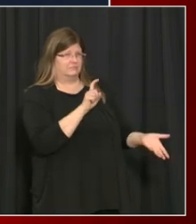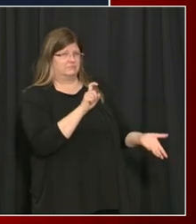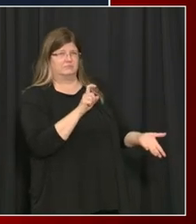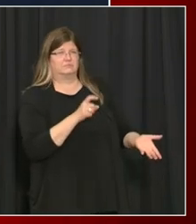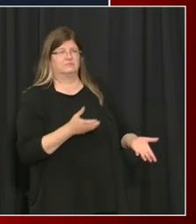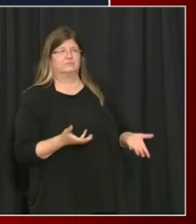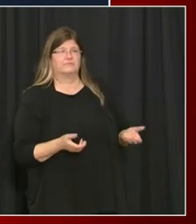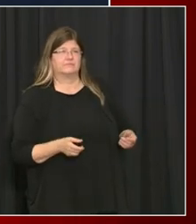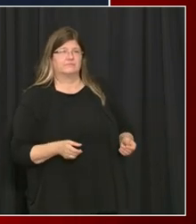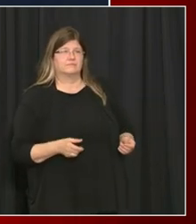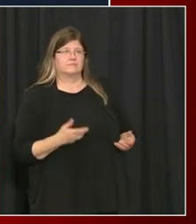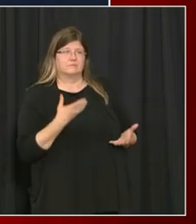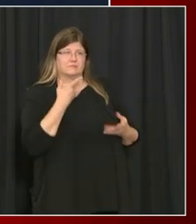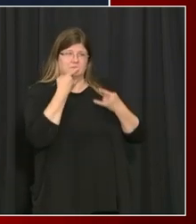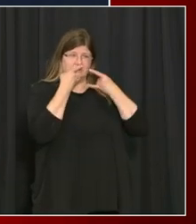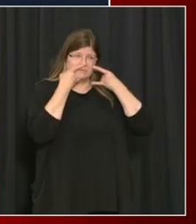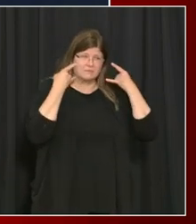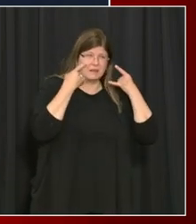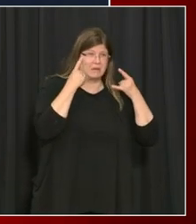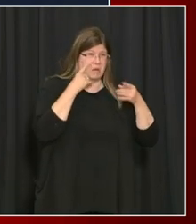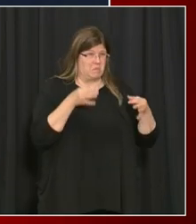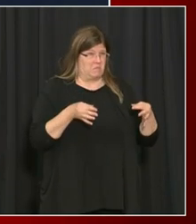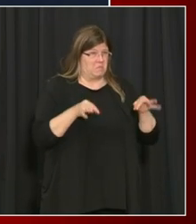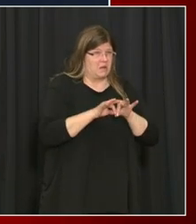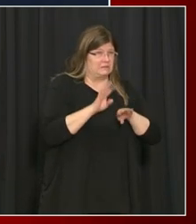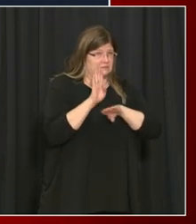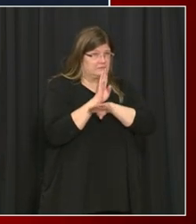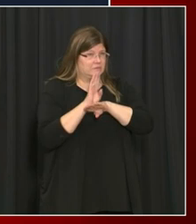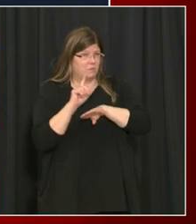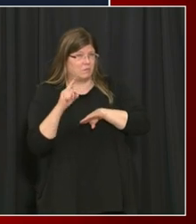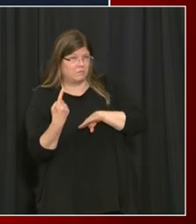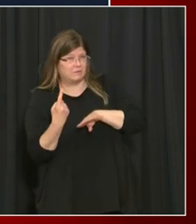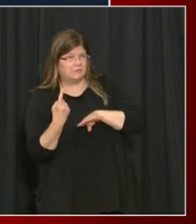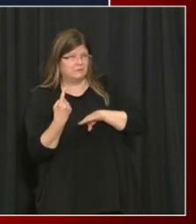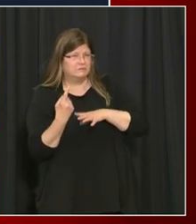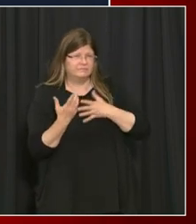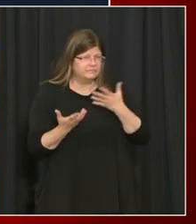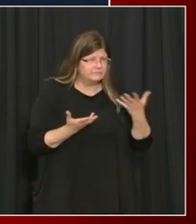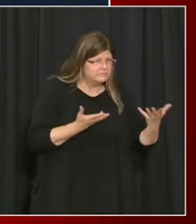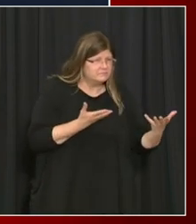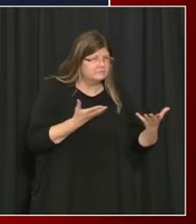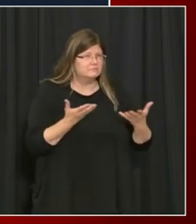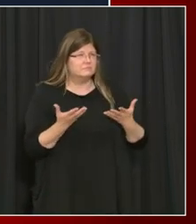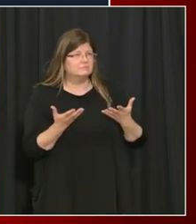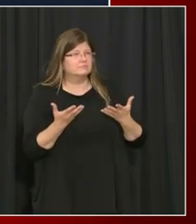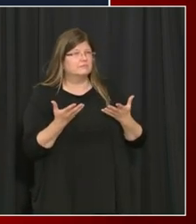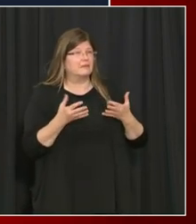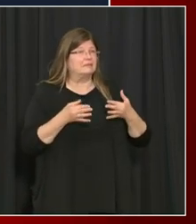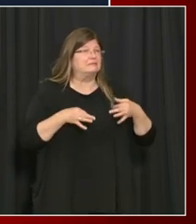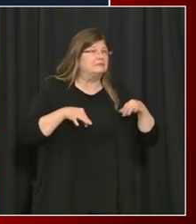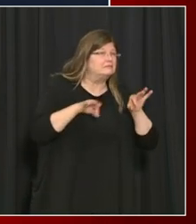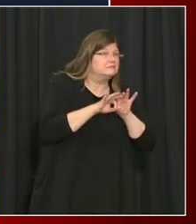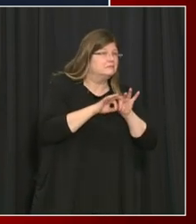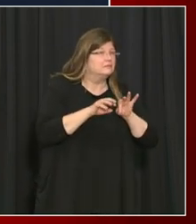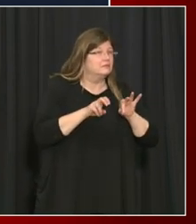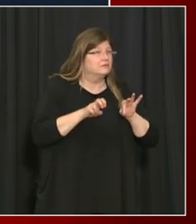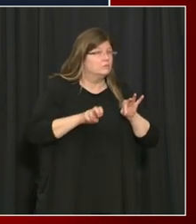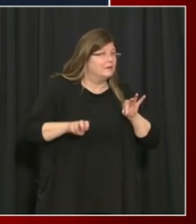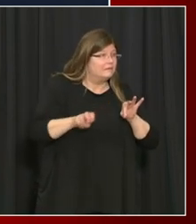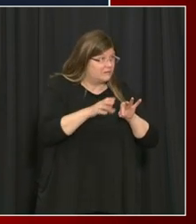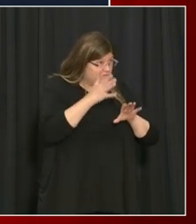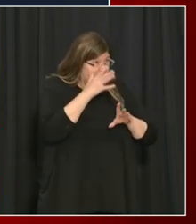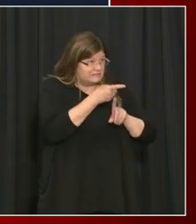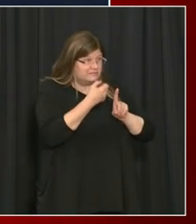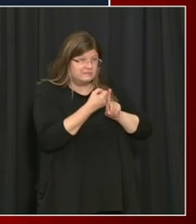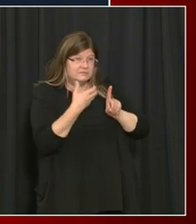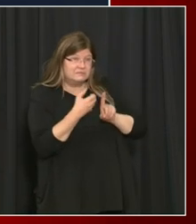your face if you're in an essential business or if you're on essential travel. Are those rules going to be expanded for face coverings